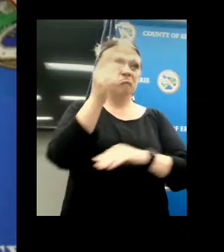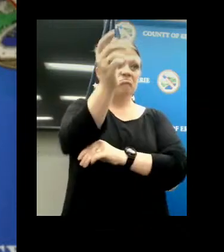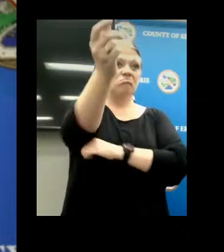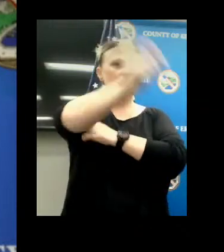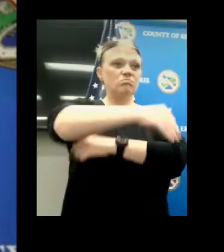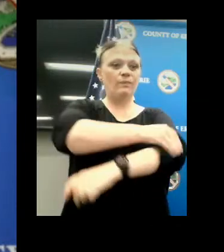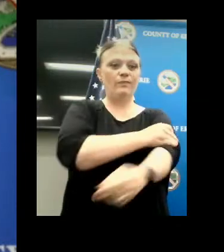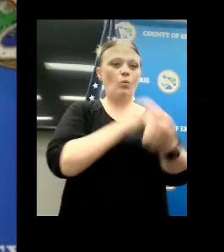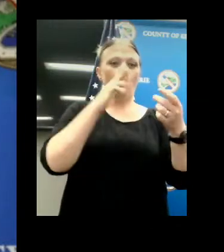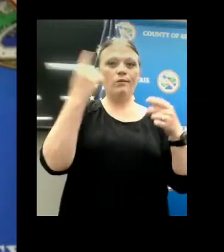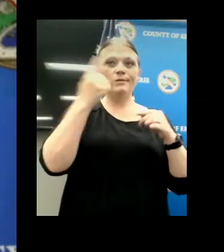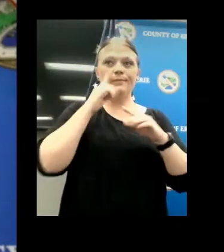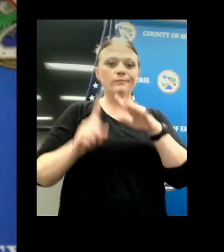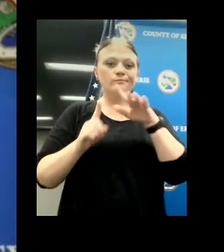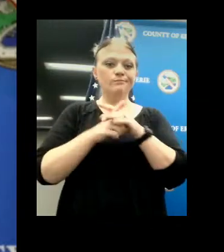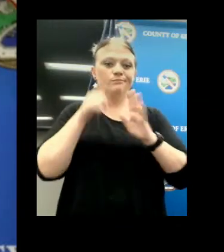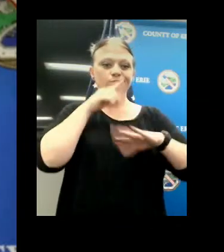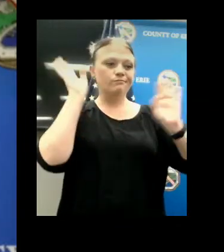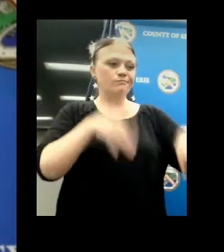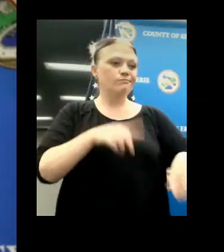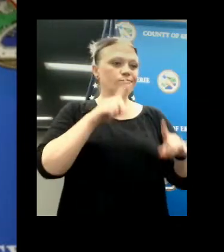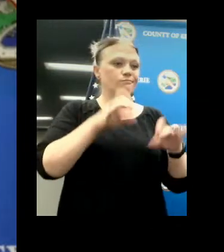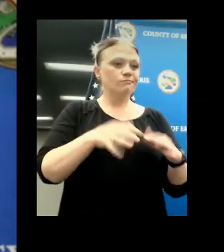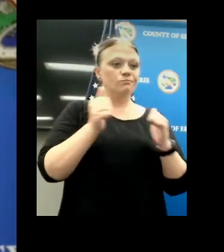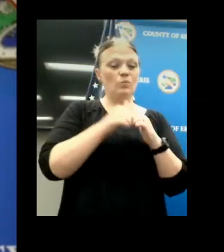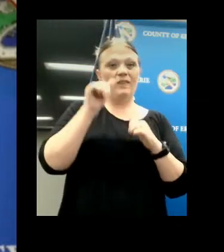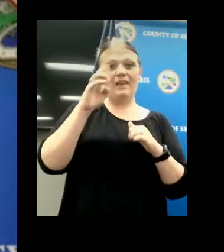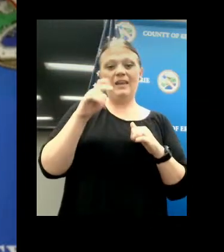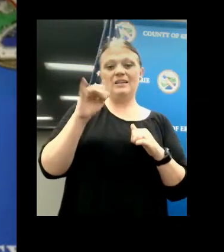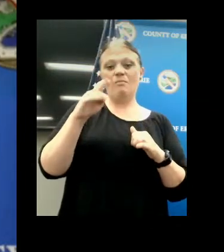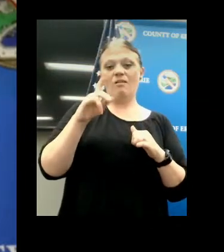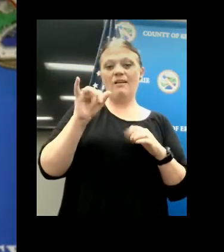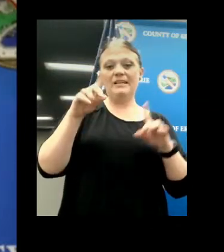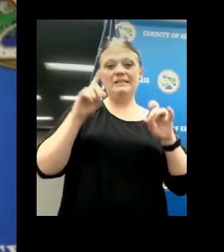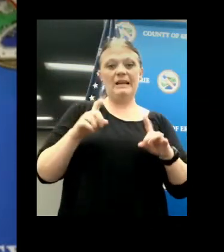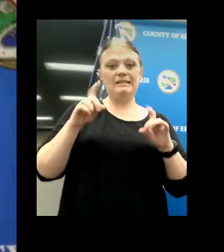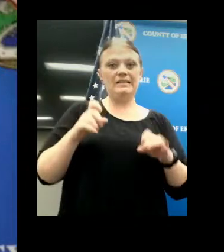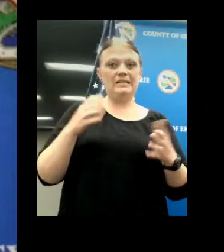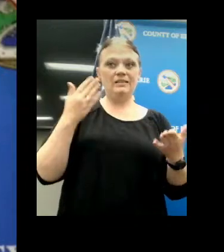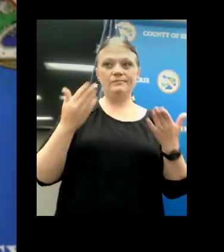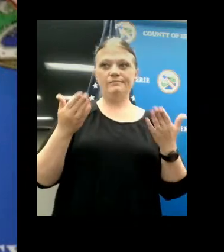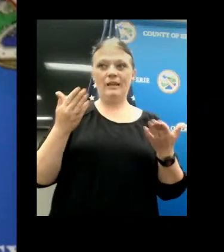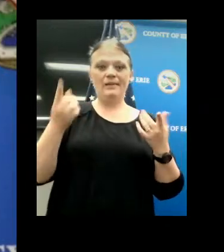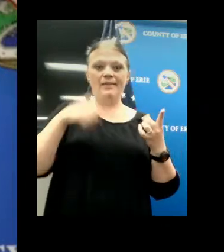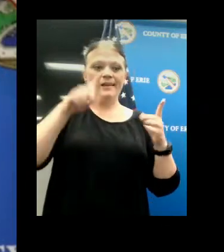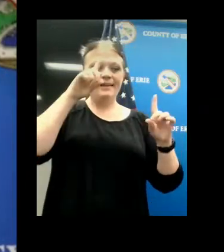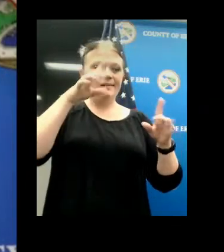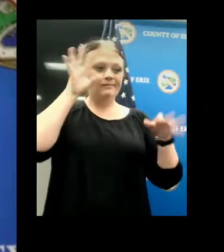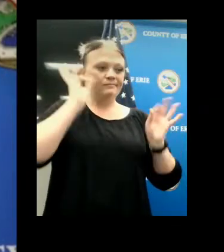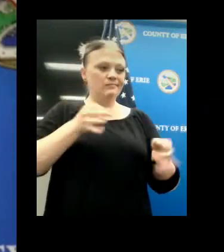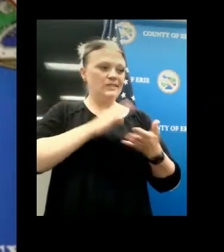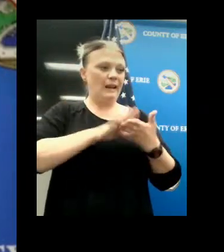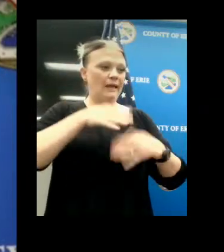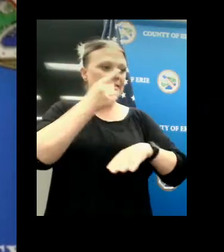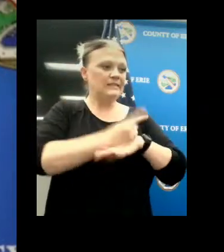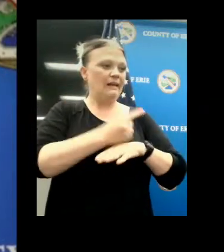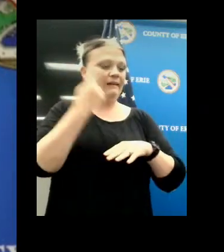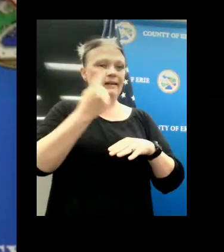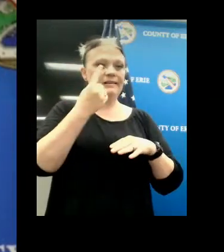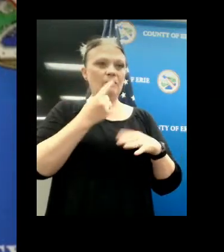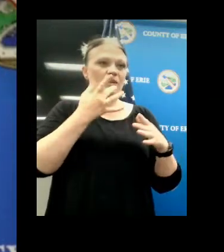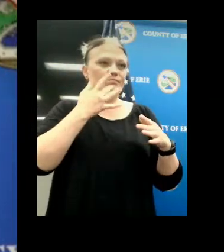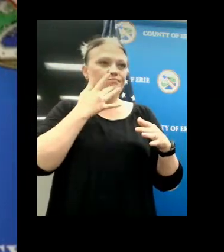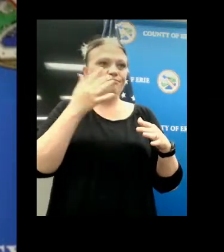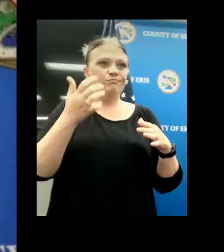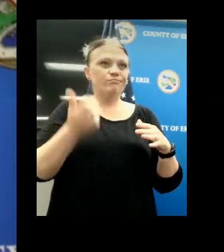up and they decided to forego the test. And with the antibody testing, they may have decided it's a nice day, there's something else I'd rather